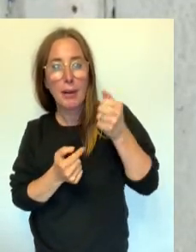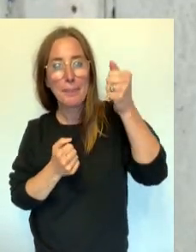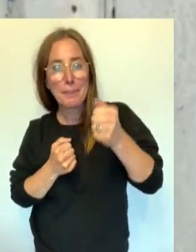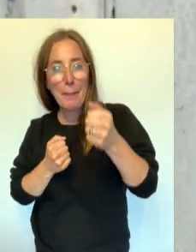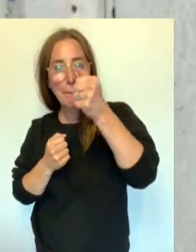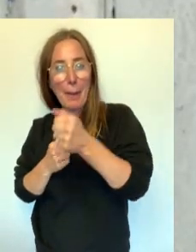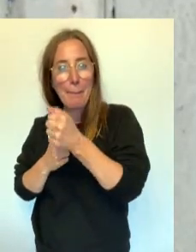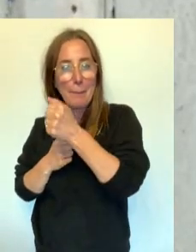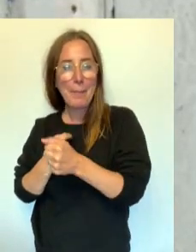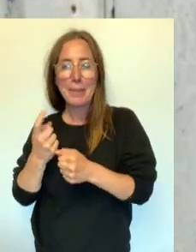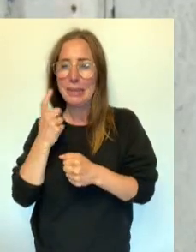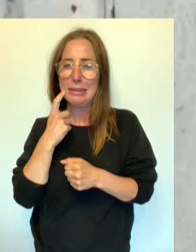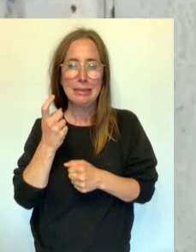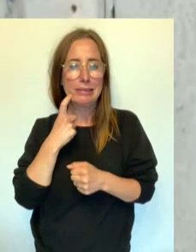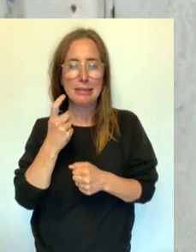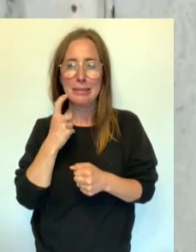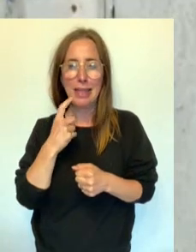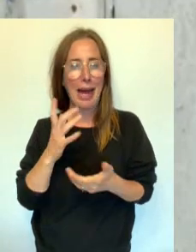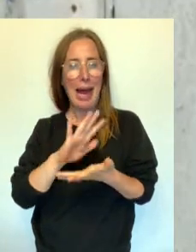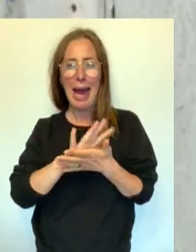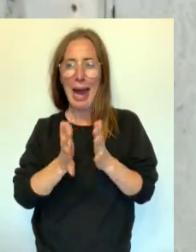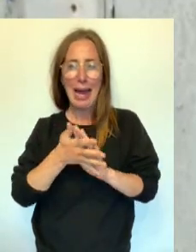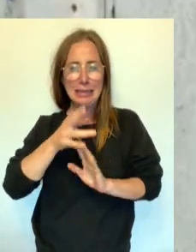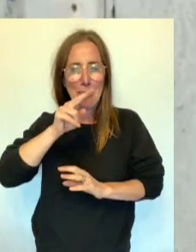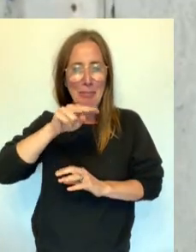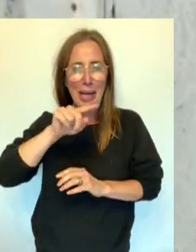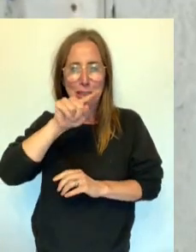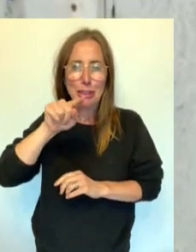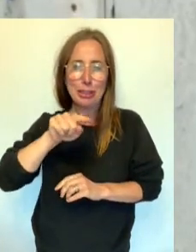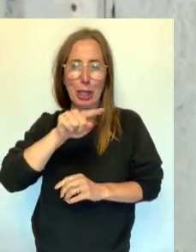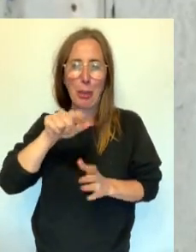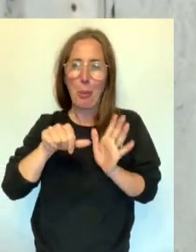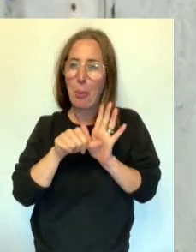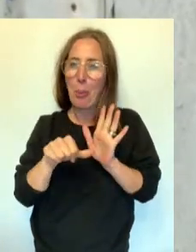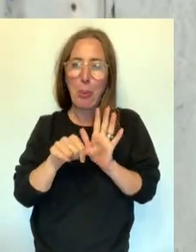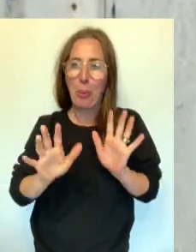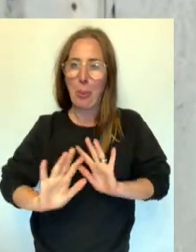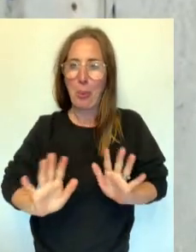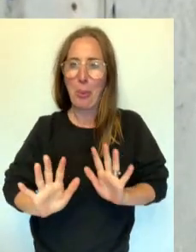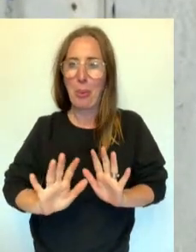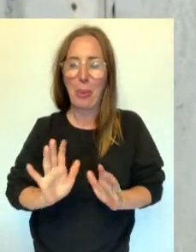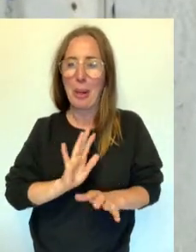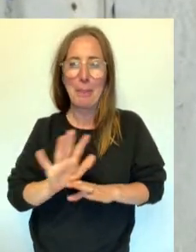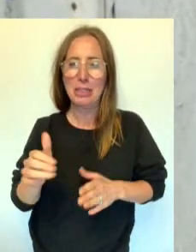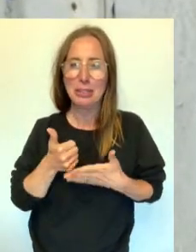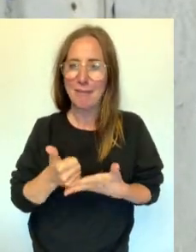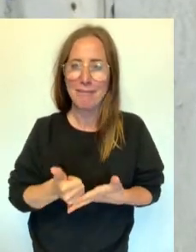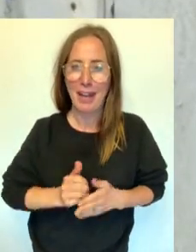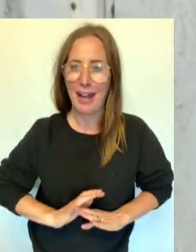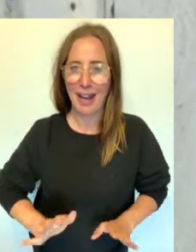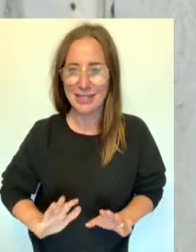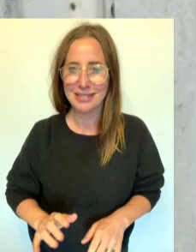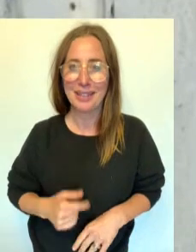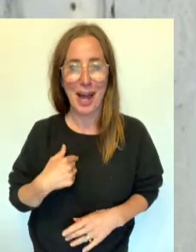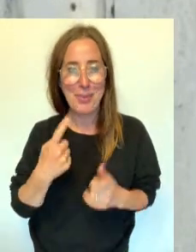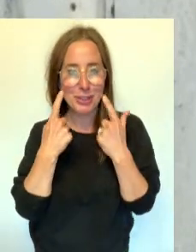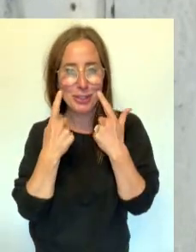better than trying to paint dots with paintbrushes from the normal conventional way. And I will show you